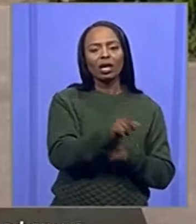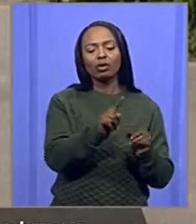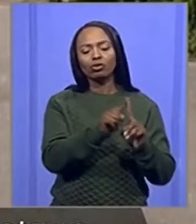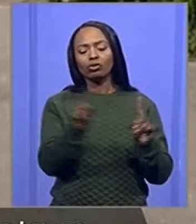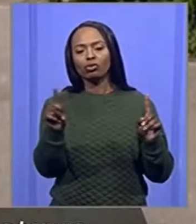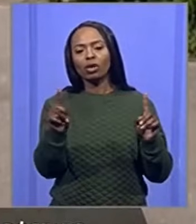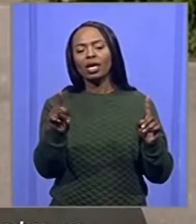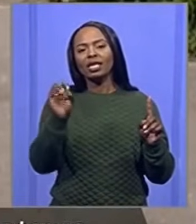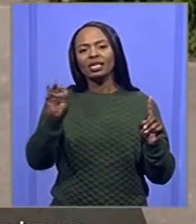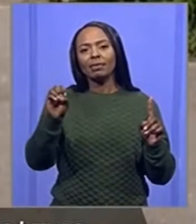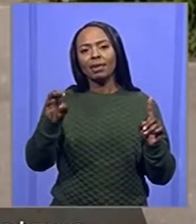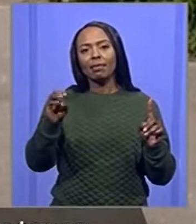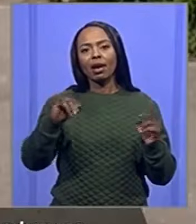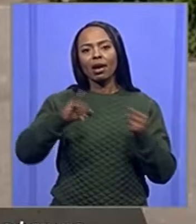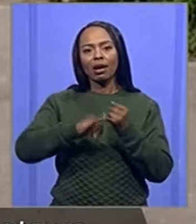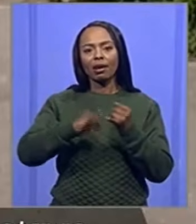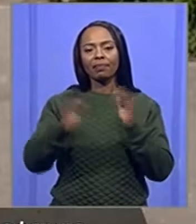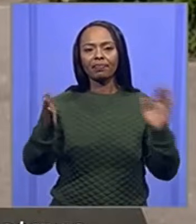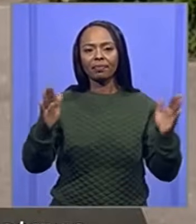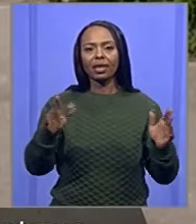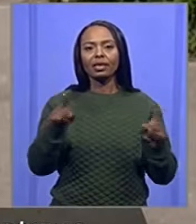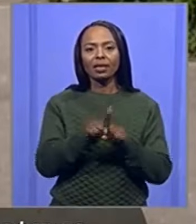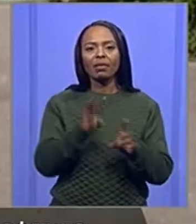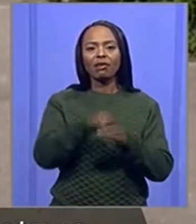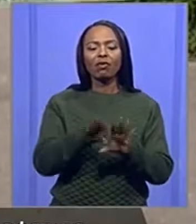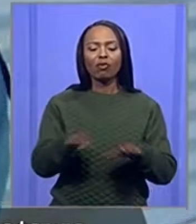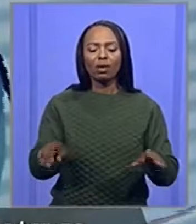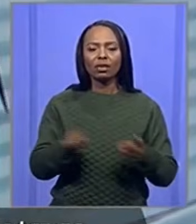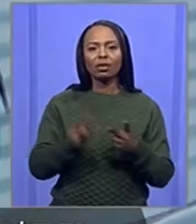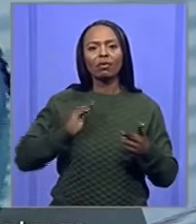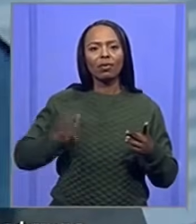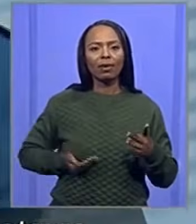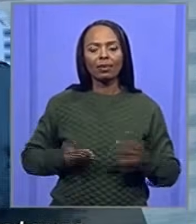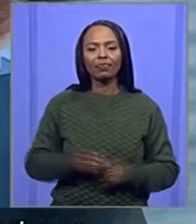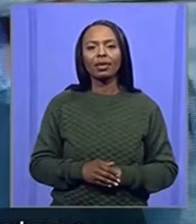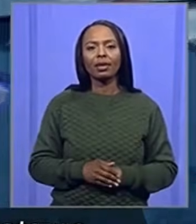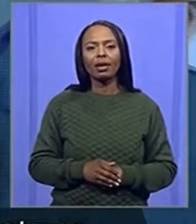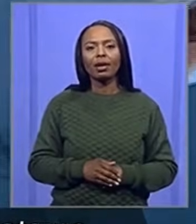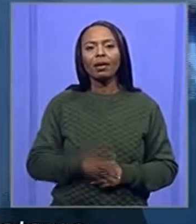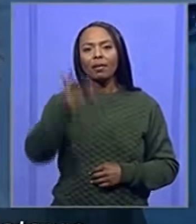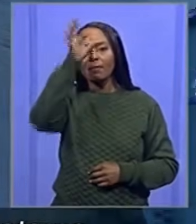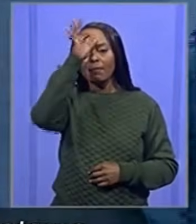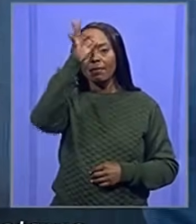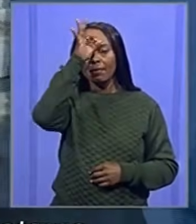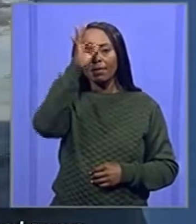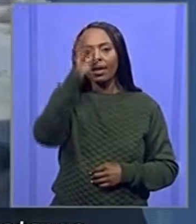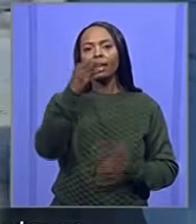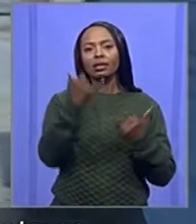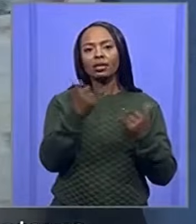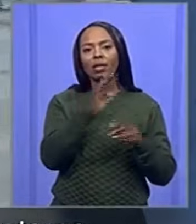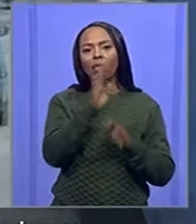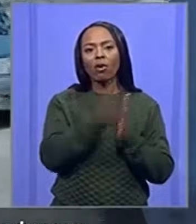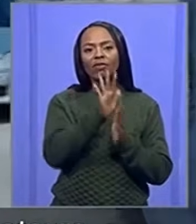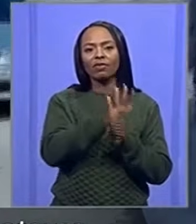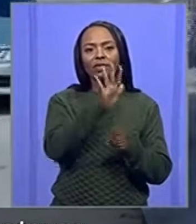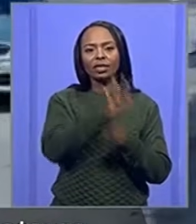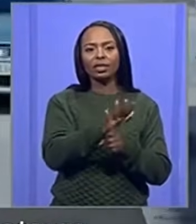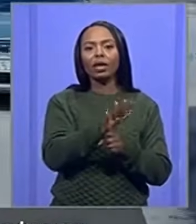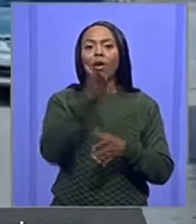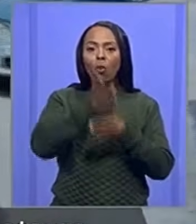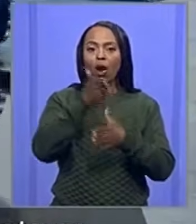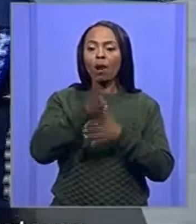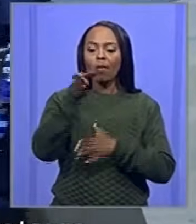Bana le basadi le bone ba balelwa 4. Mapodisi a le 35 le ona bolailwe fa a na le mo tirong.